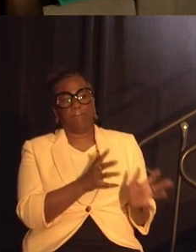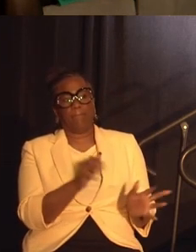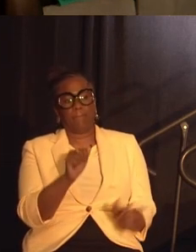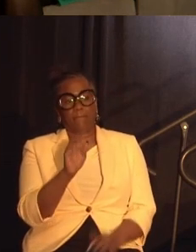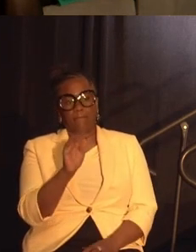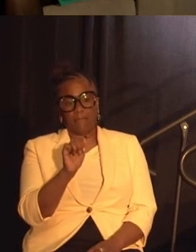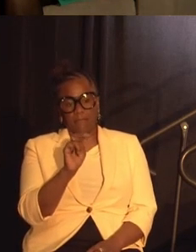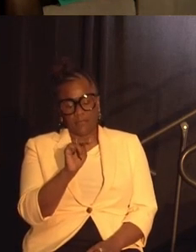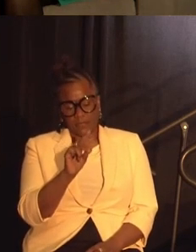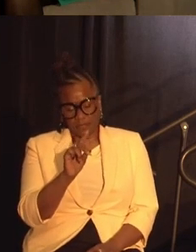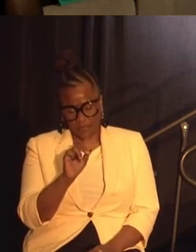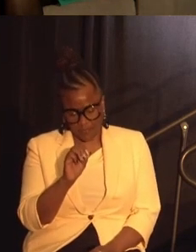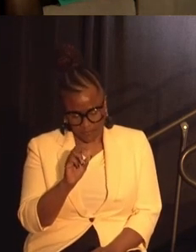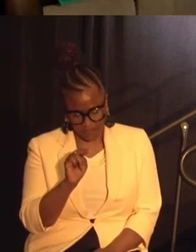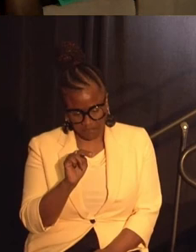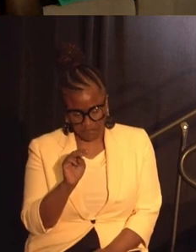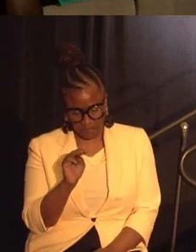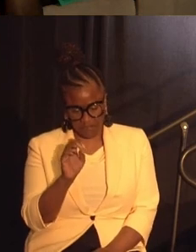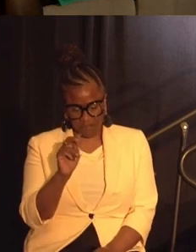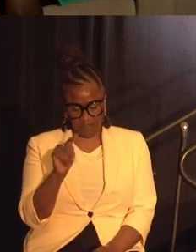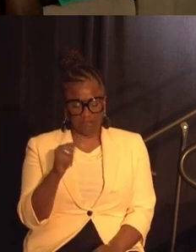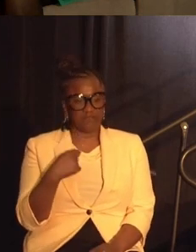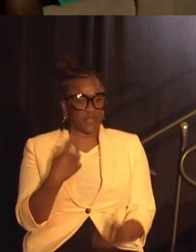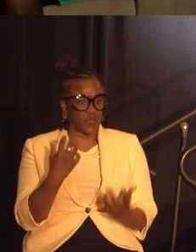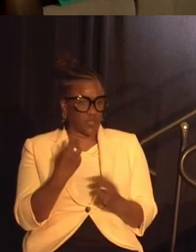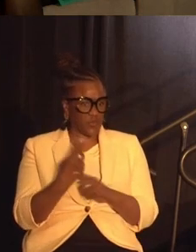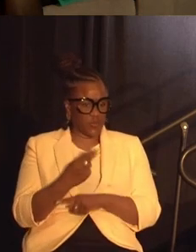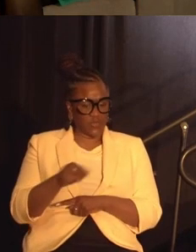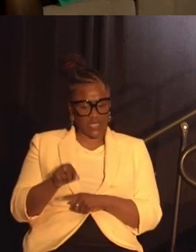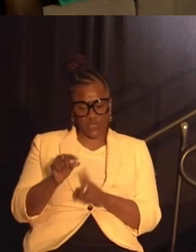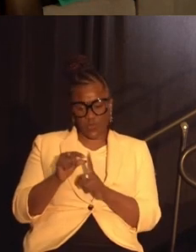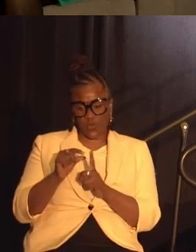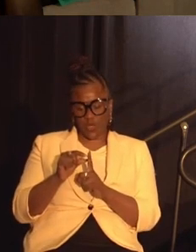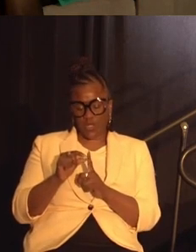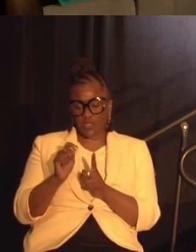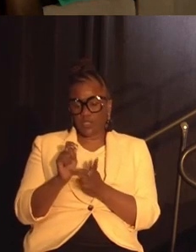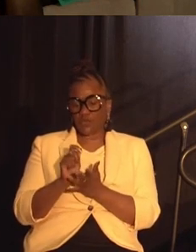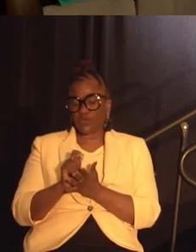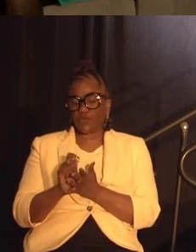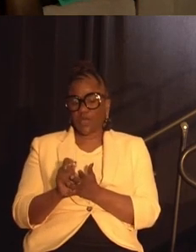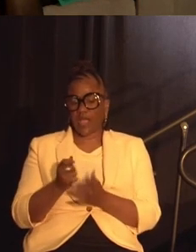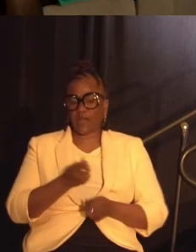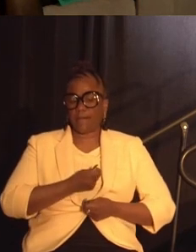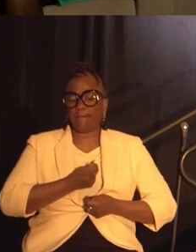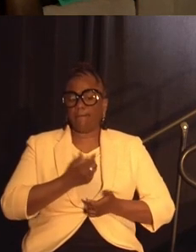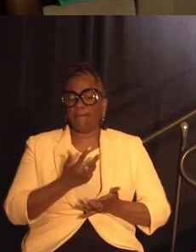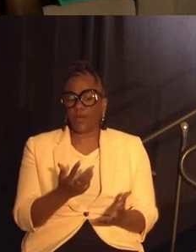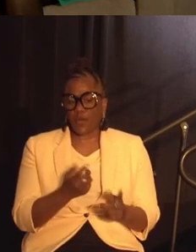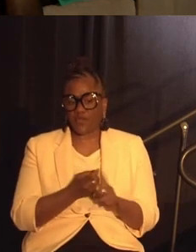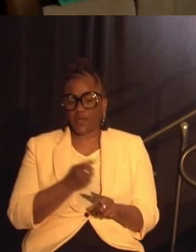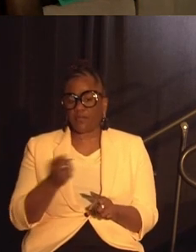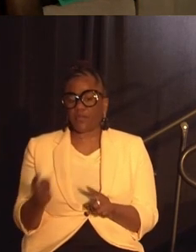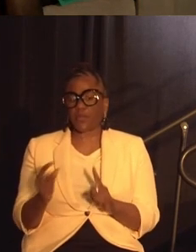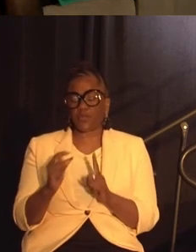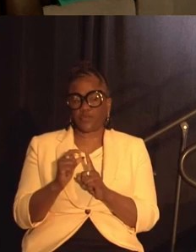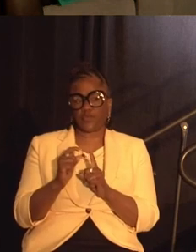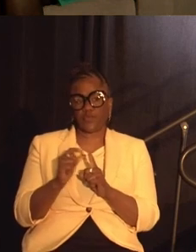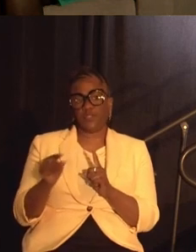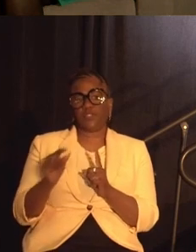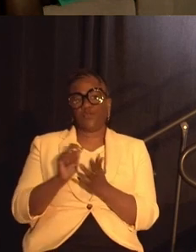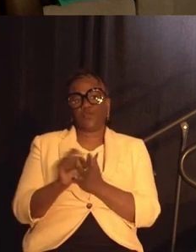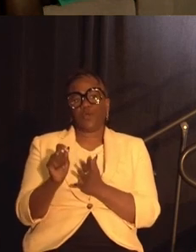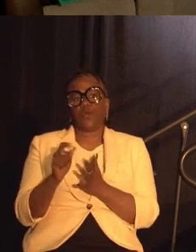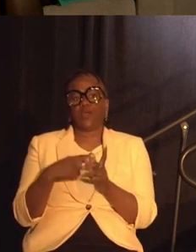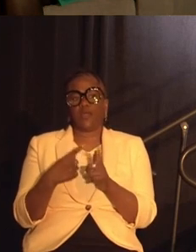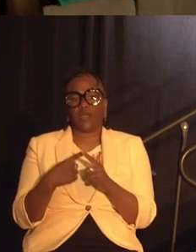want to basically take this and, like, write a poem, I think maybe out of the words that she wrote, and then I